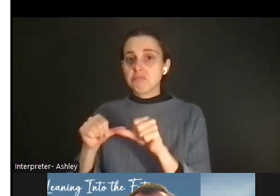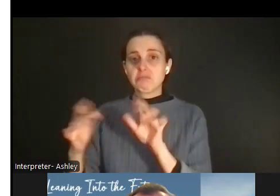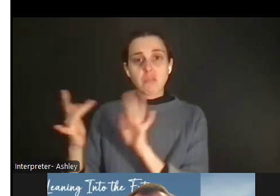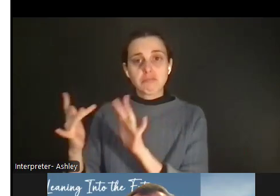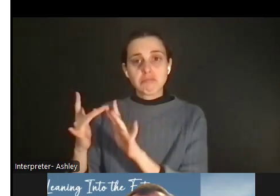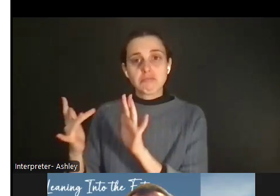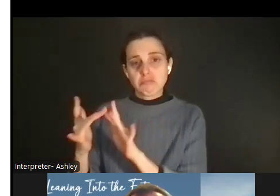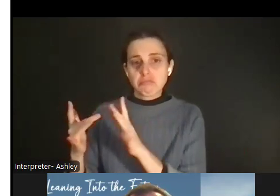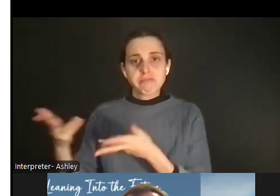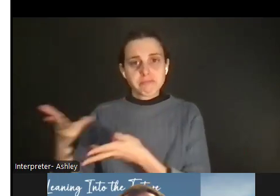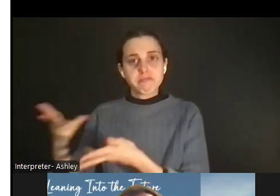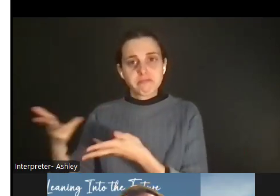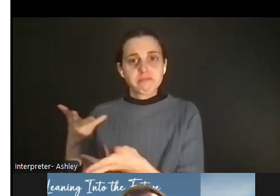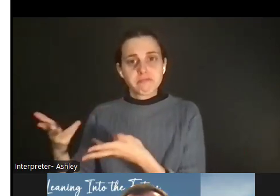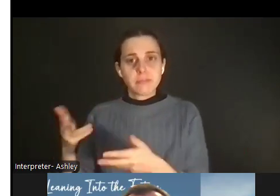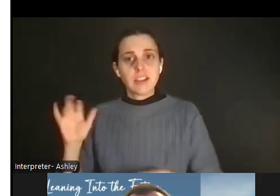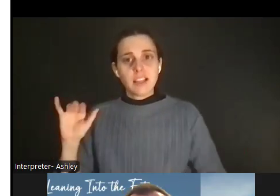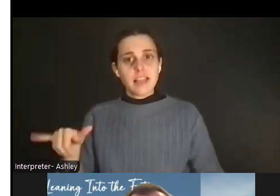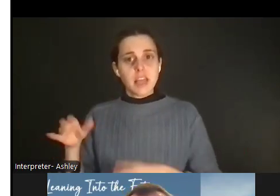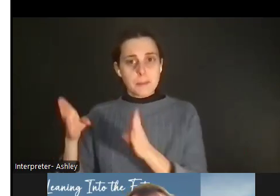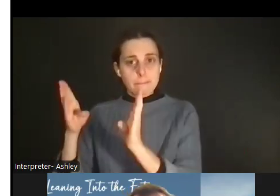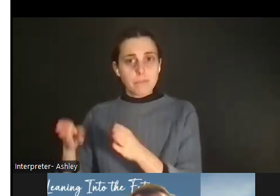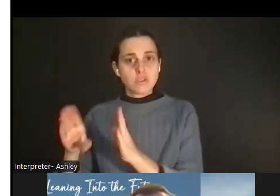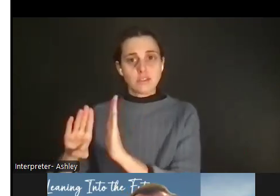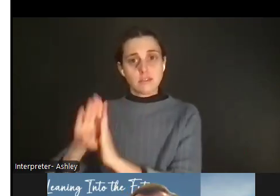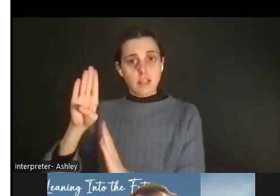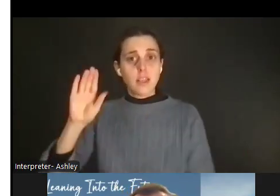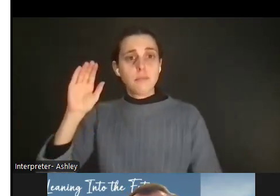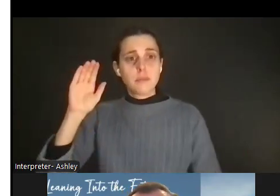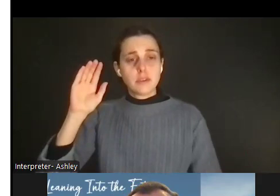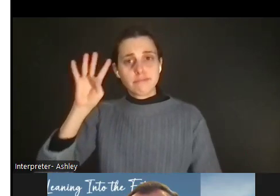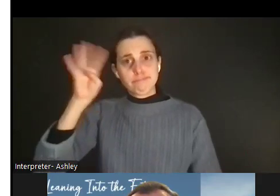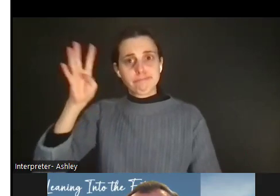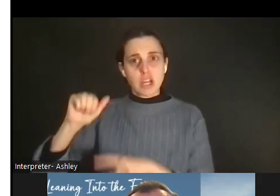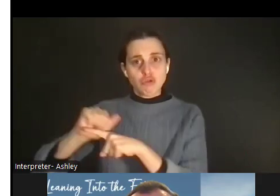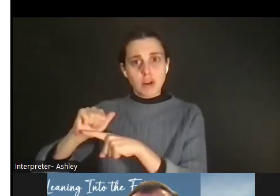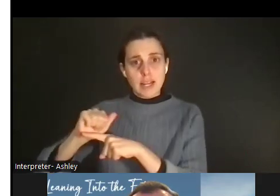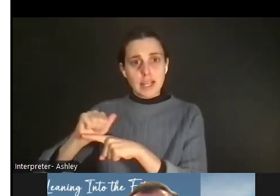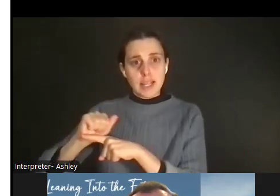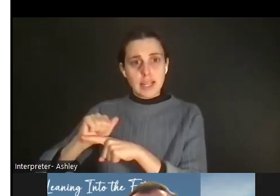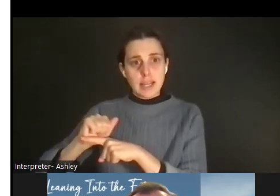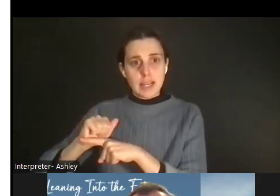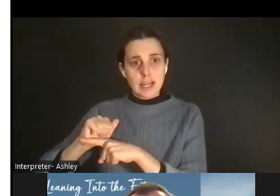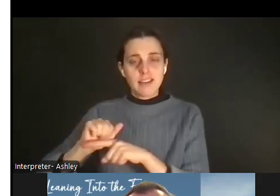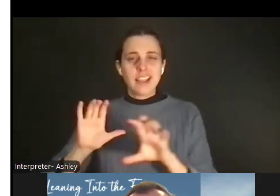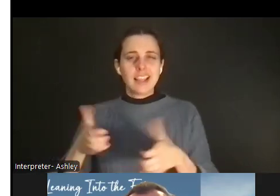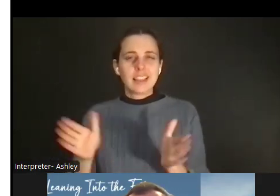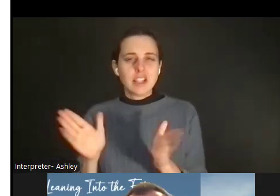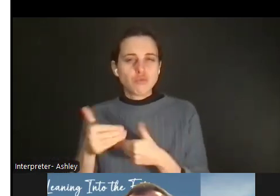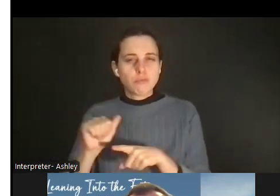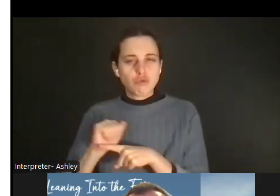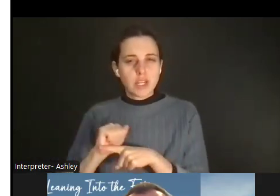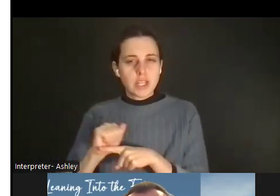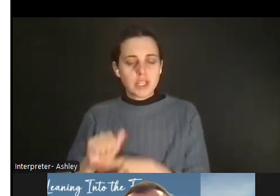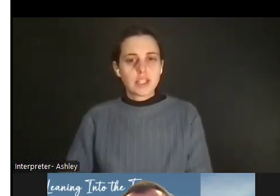We stayed in touch. And that person developed a training, so it's push training, right? Classroom training that they